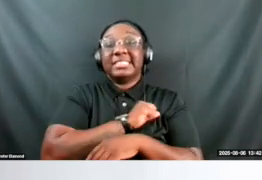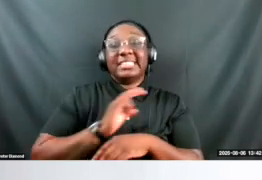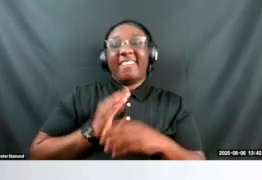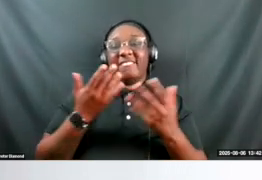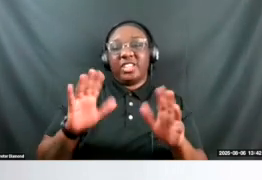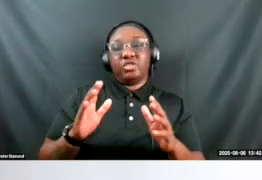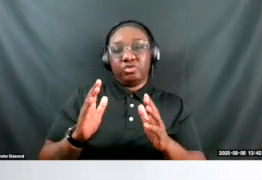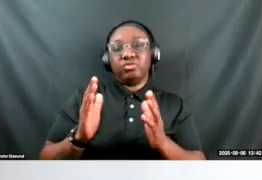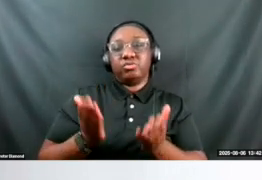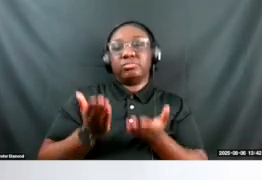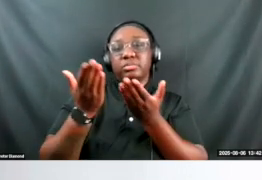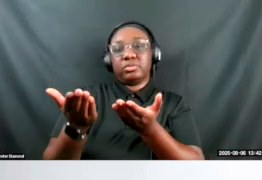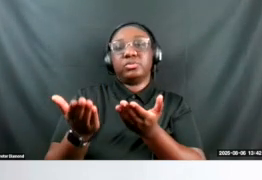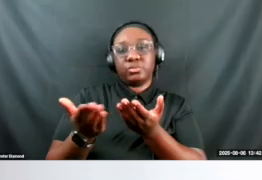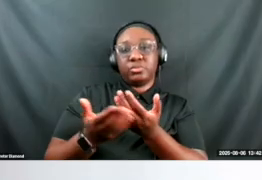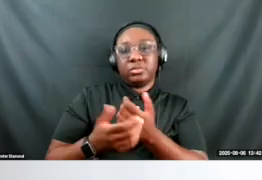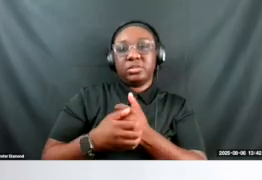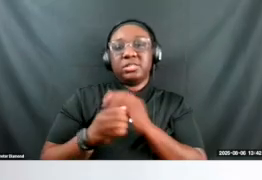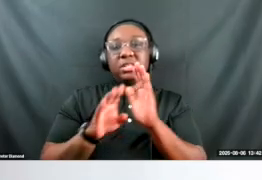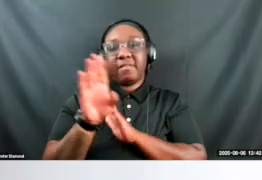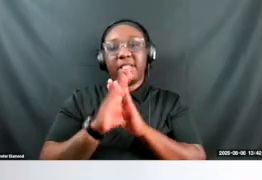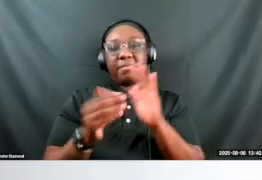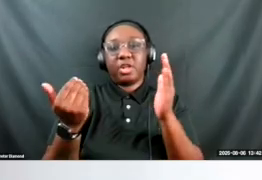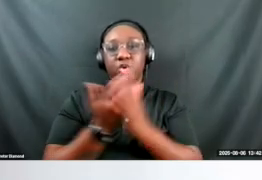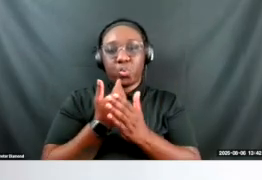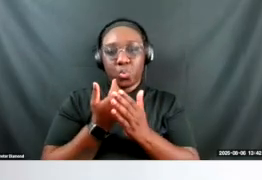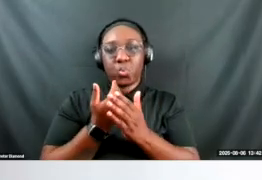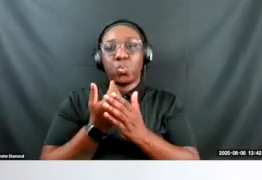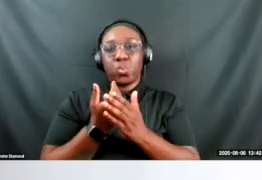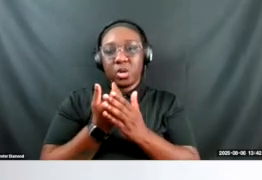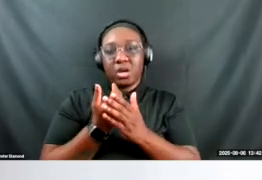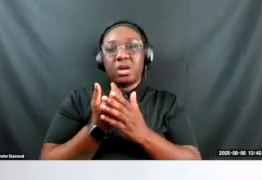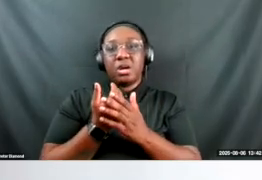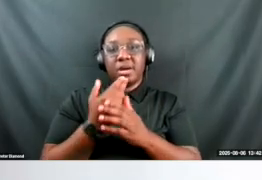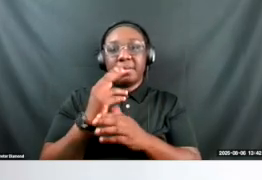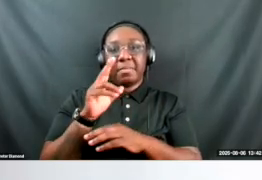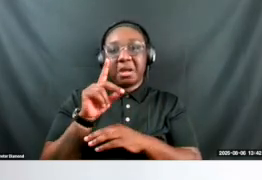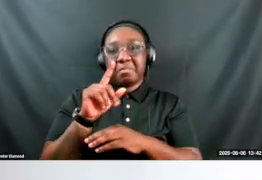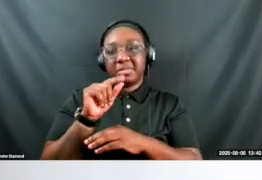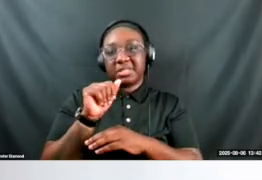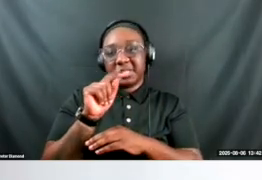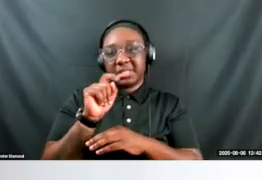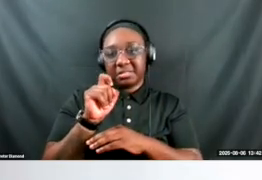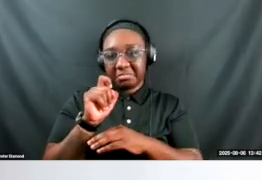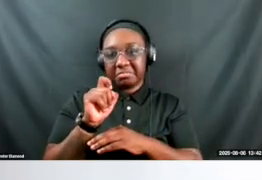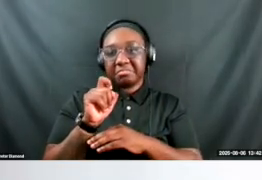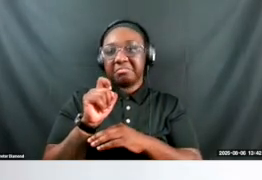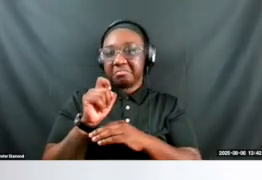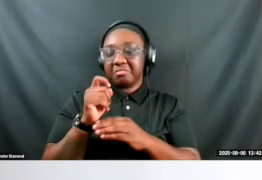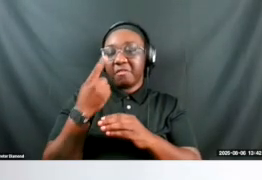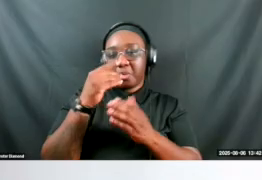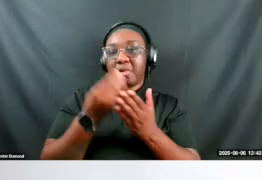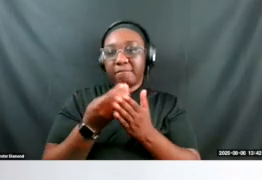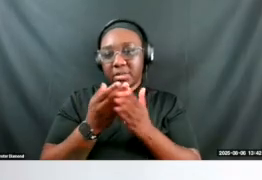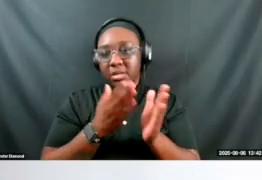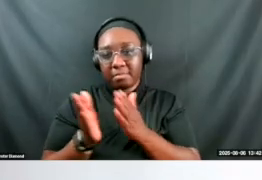facilitate implementation updates outside of the funding plan. One such example of this is to post an annual program